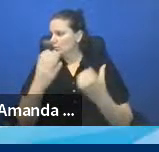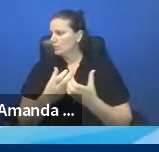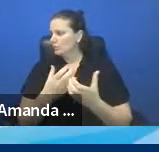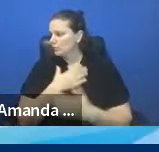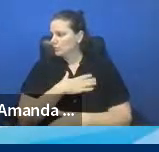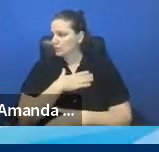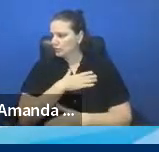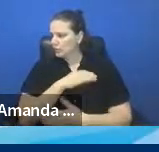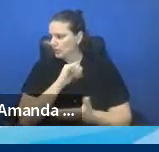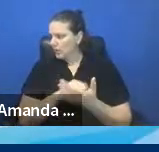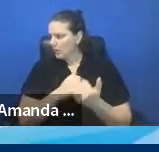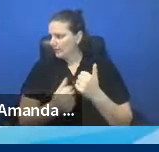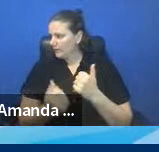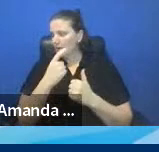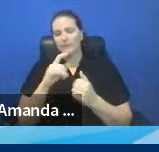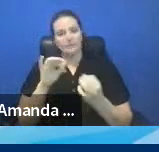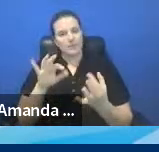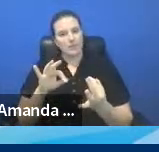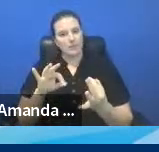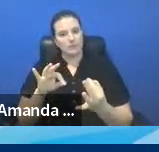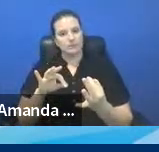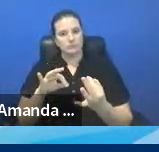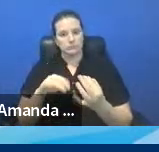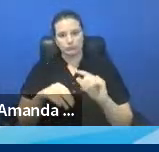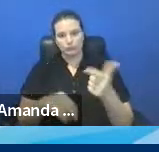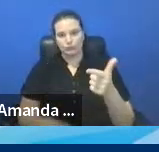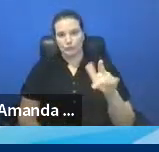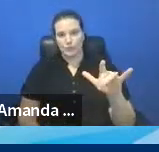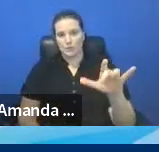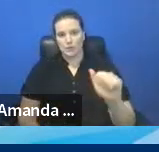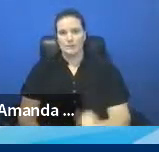appreciates everyone's feedback. So Lisa, I'll turn it back over to you.